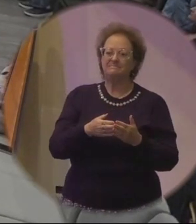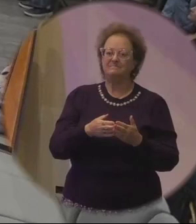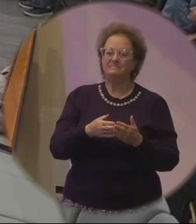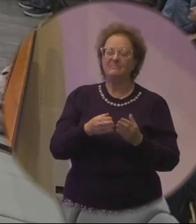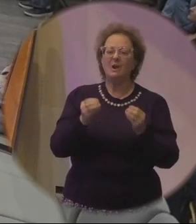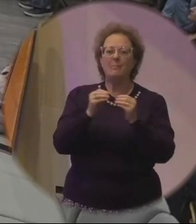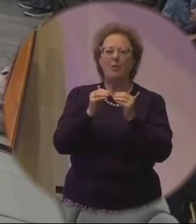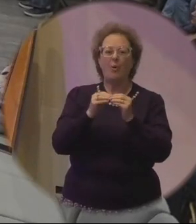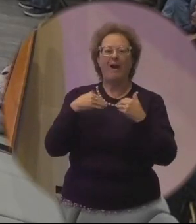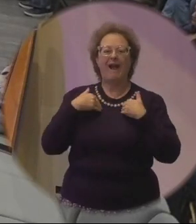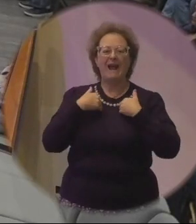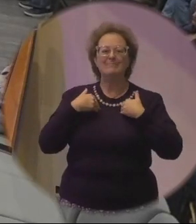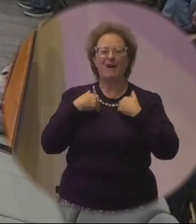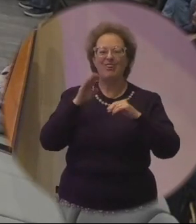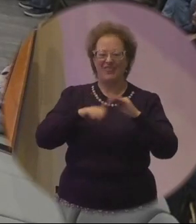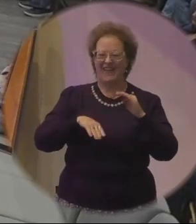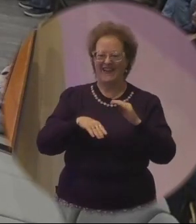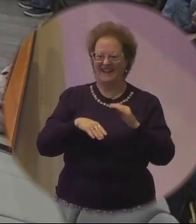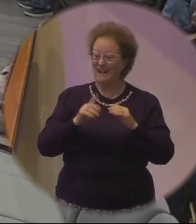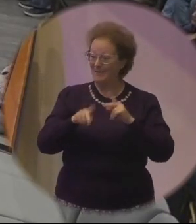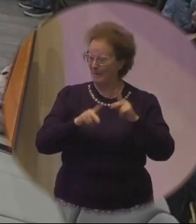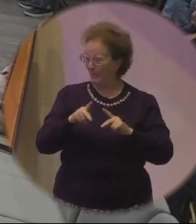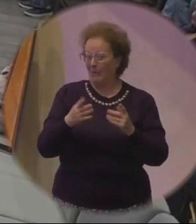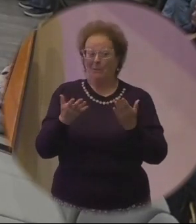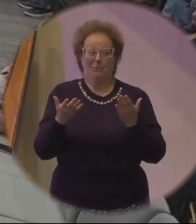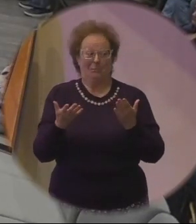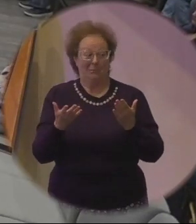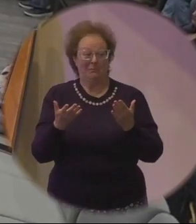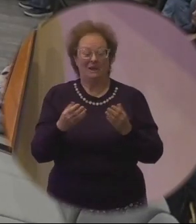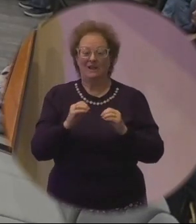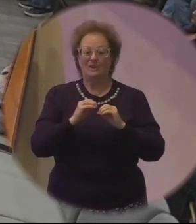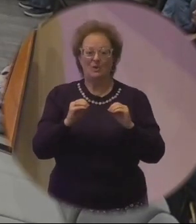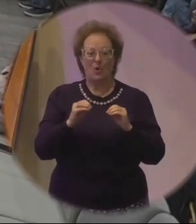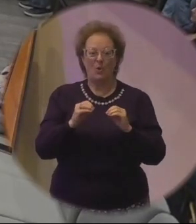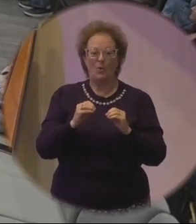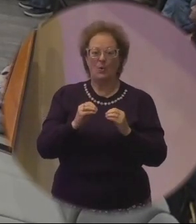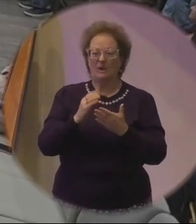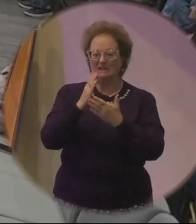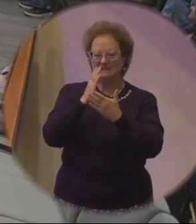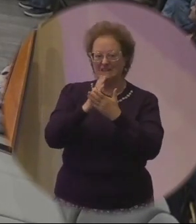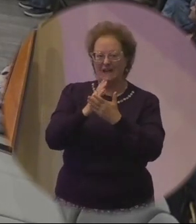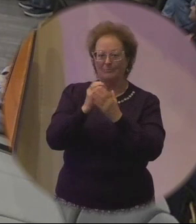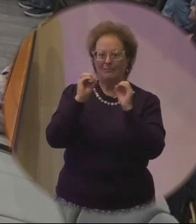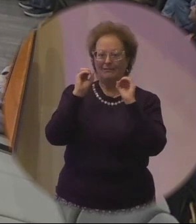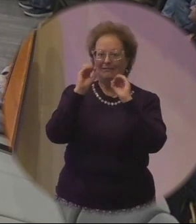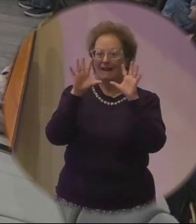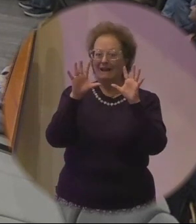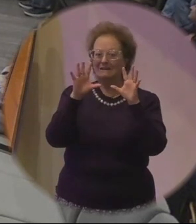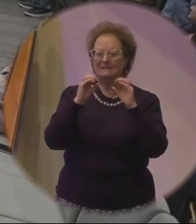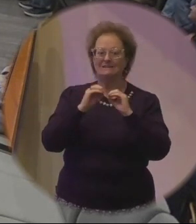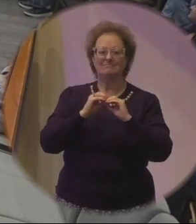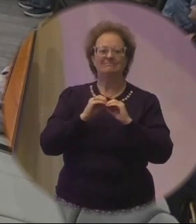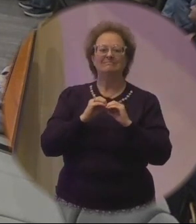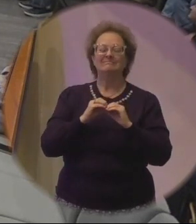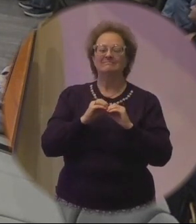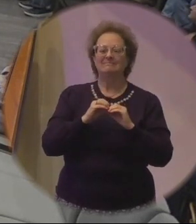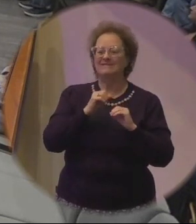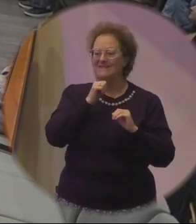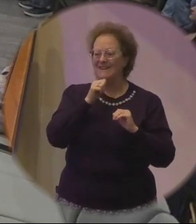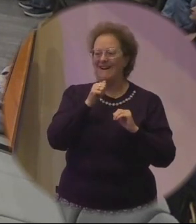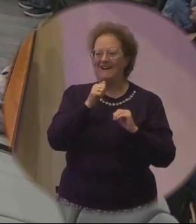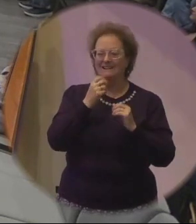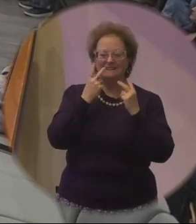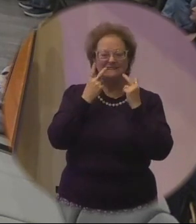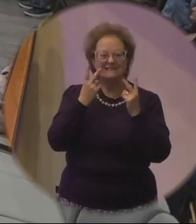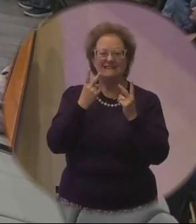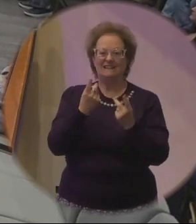animal population than human population there. No stoplights, not even a stop sign, no post offices, just not much to see